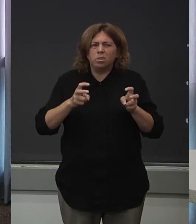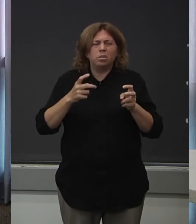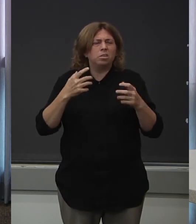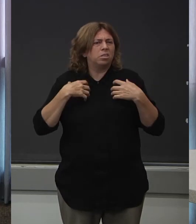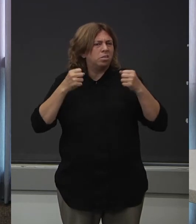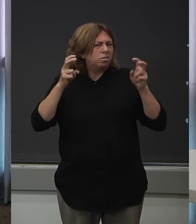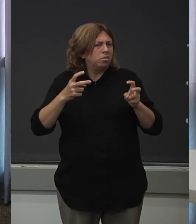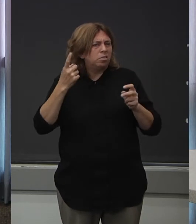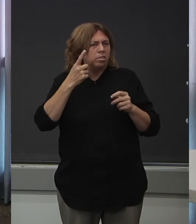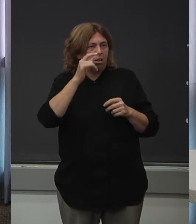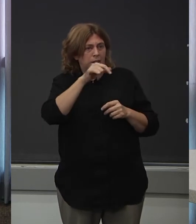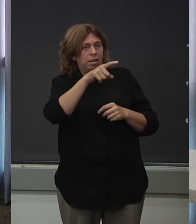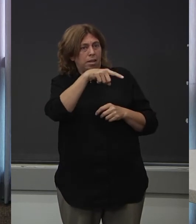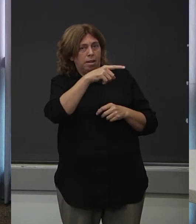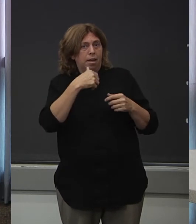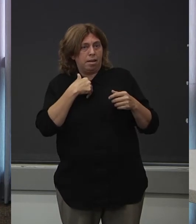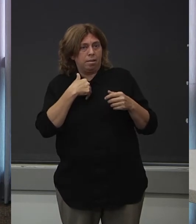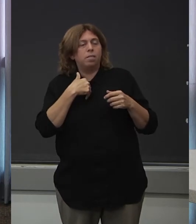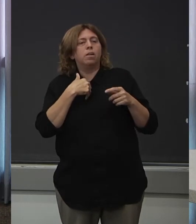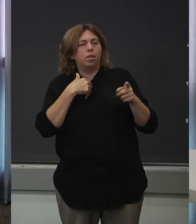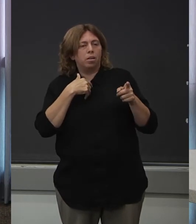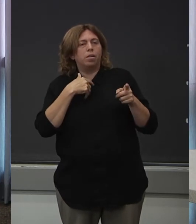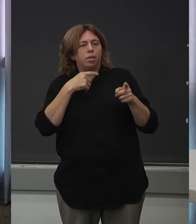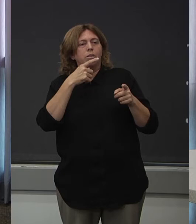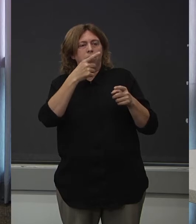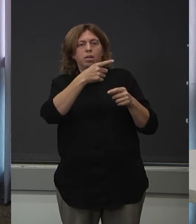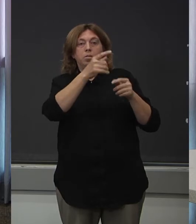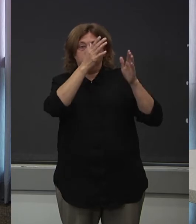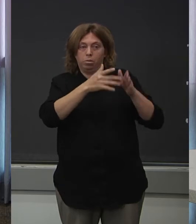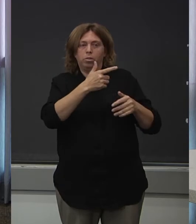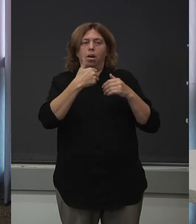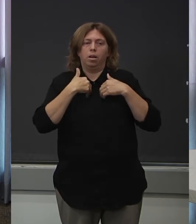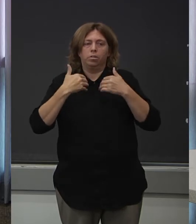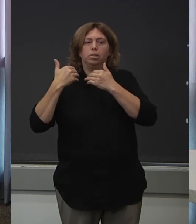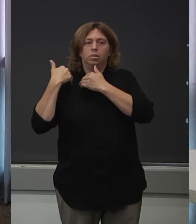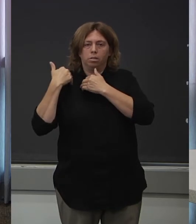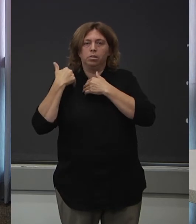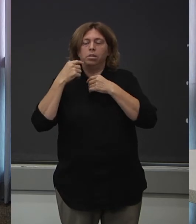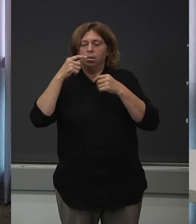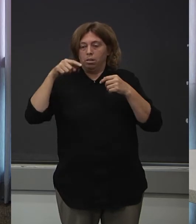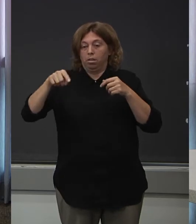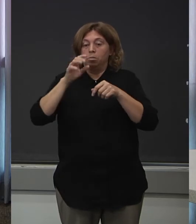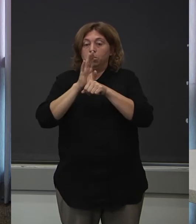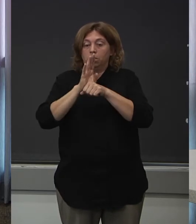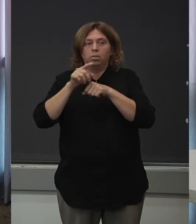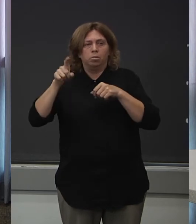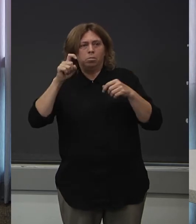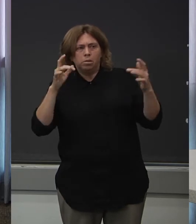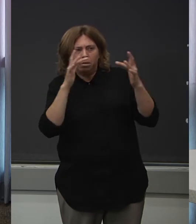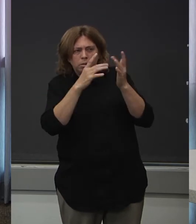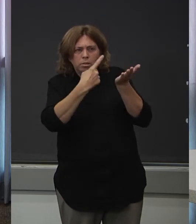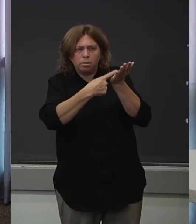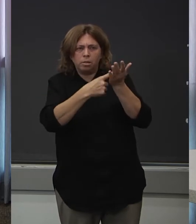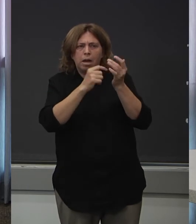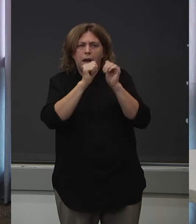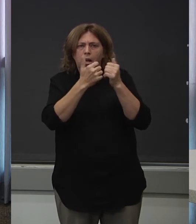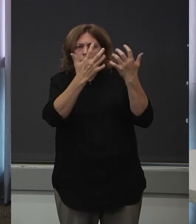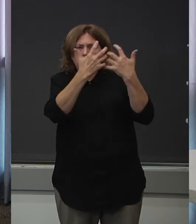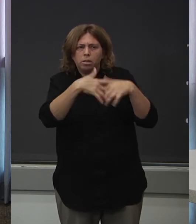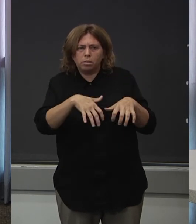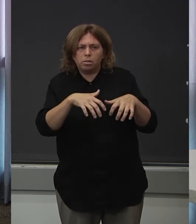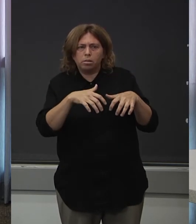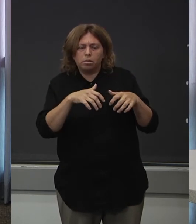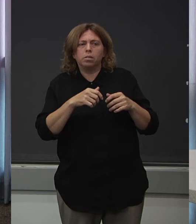that disability can be accommodated. And so that might mean that they end up still in the establishment, but at a greater